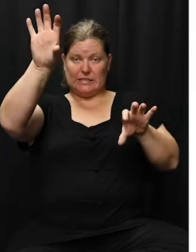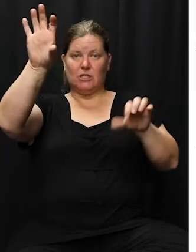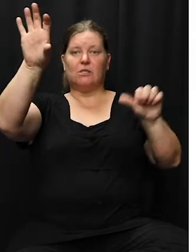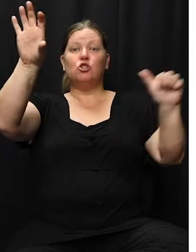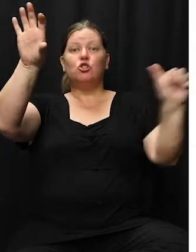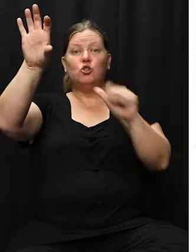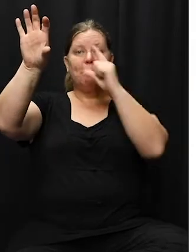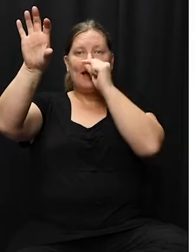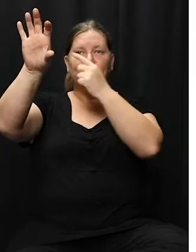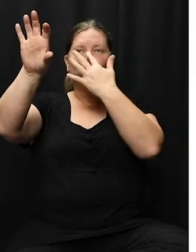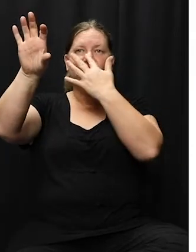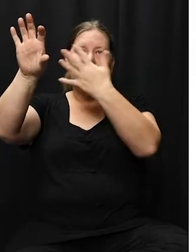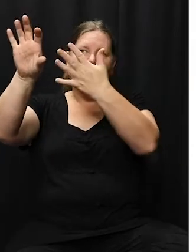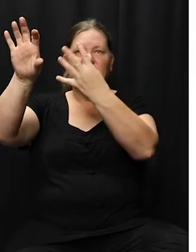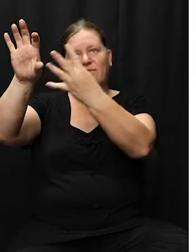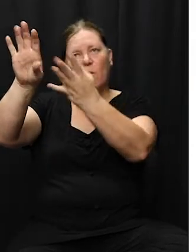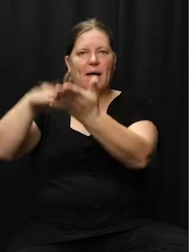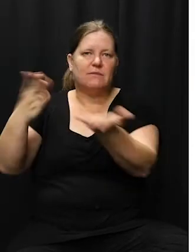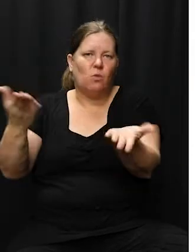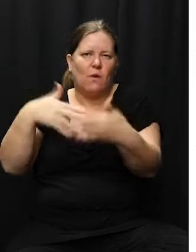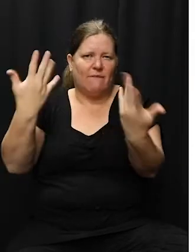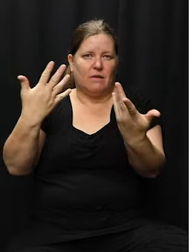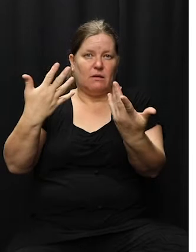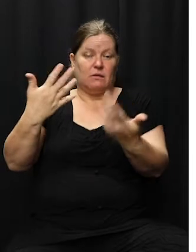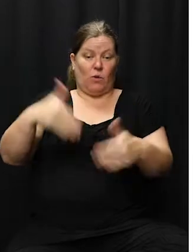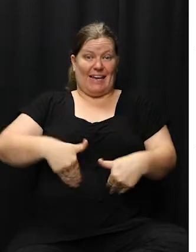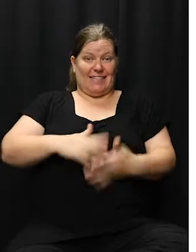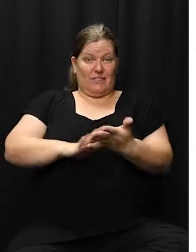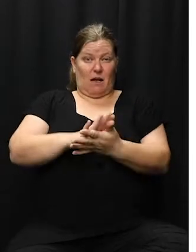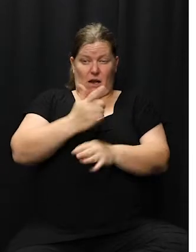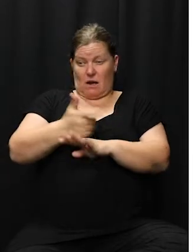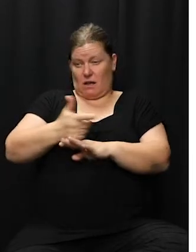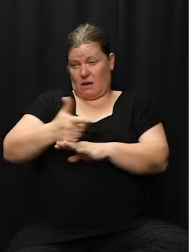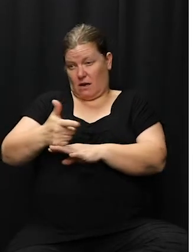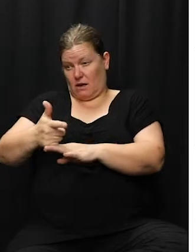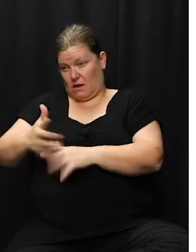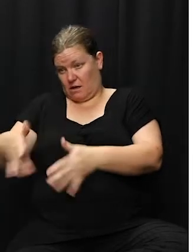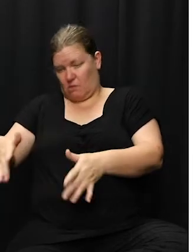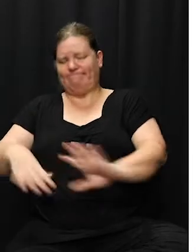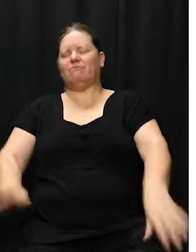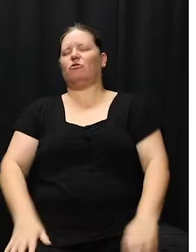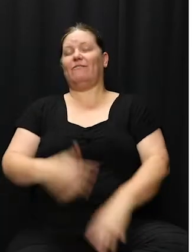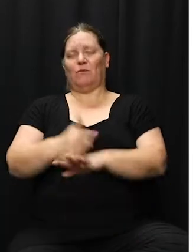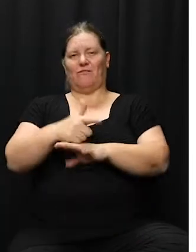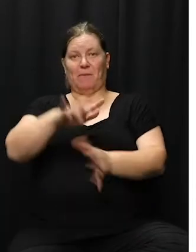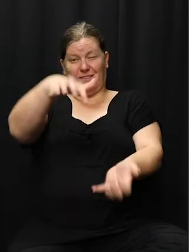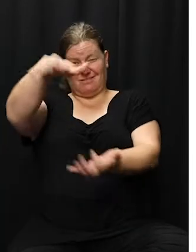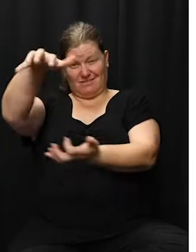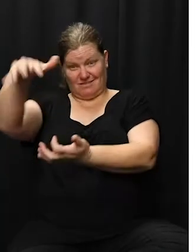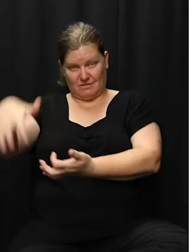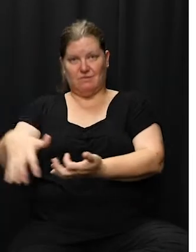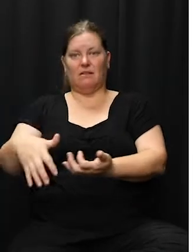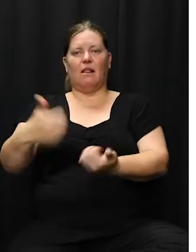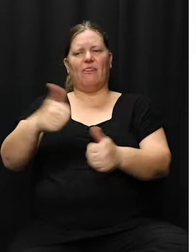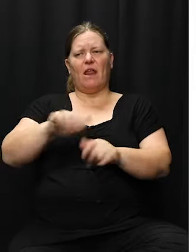okay, this and this, they should be able to do that at age 5, for example. So a native signer, if I'm